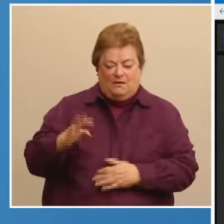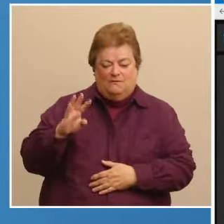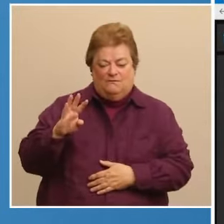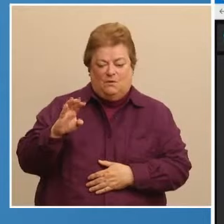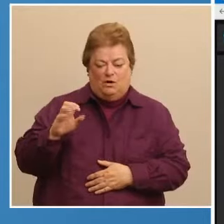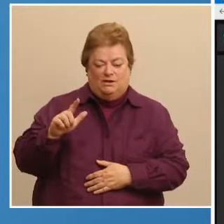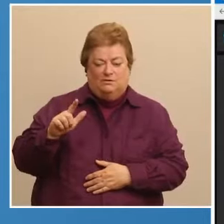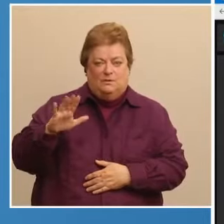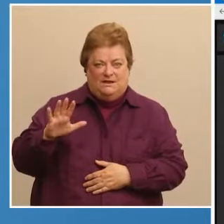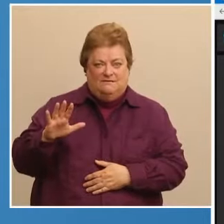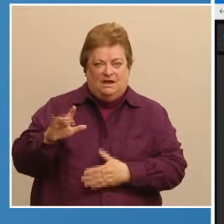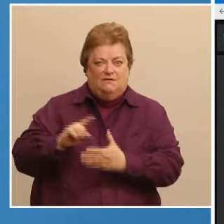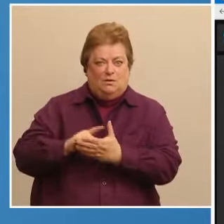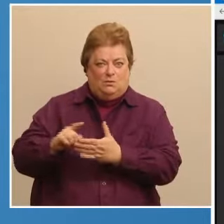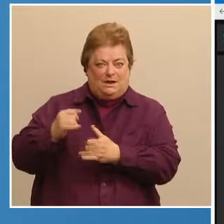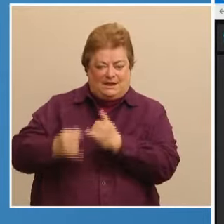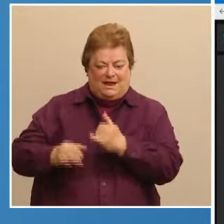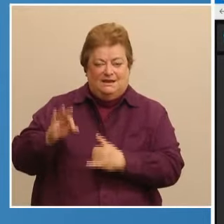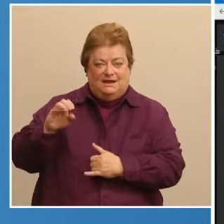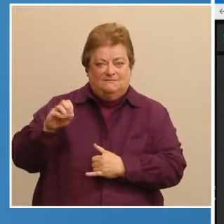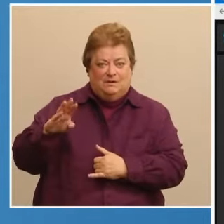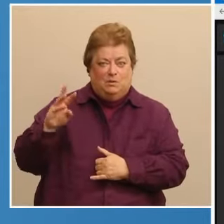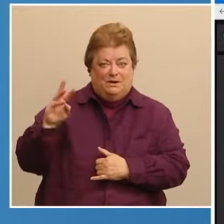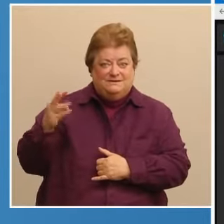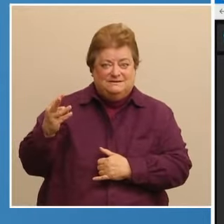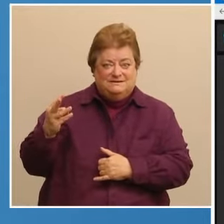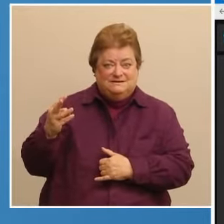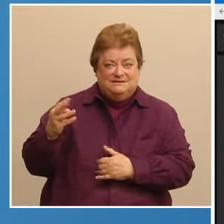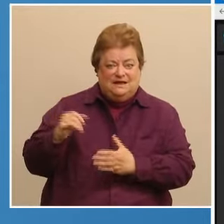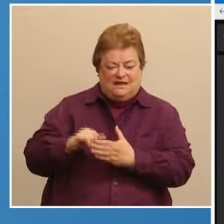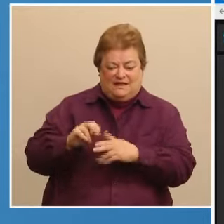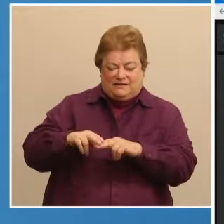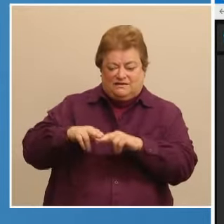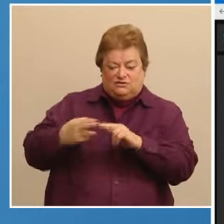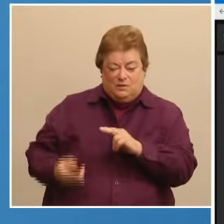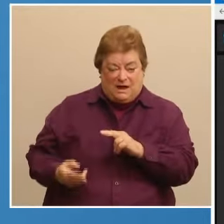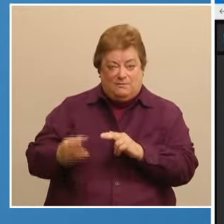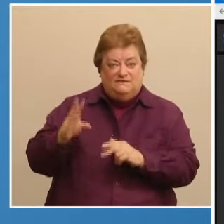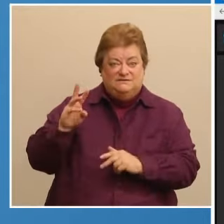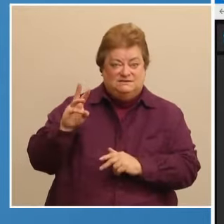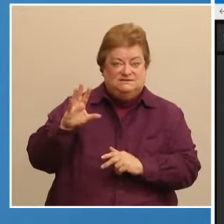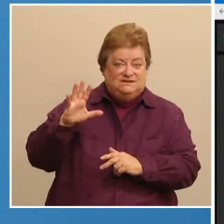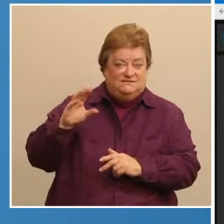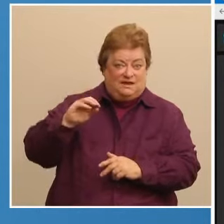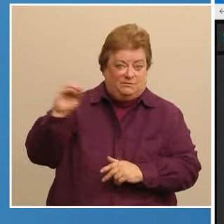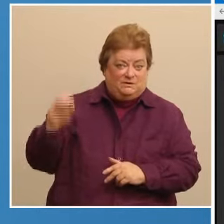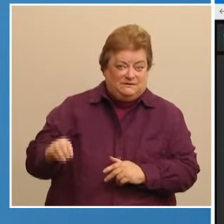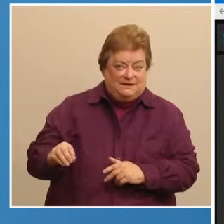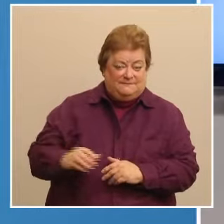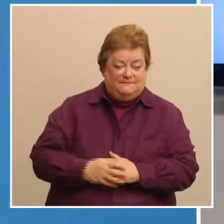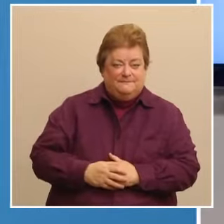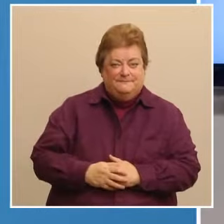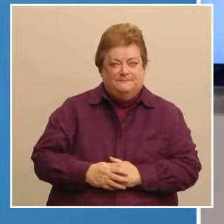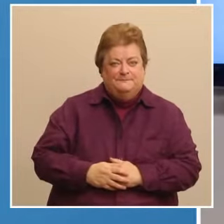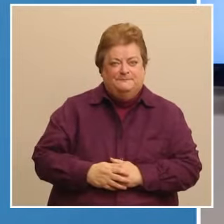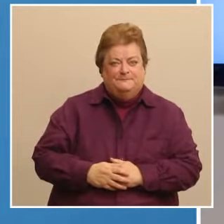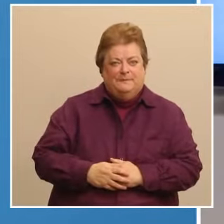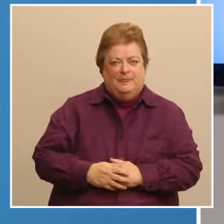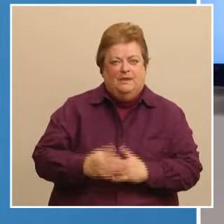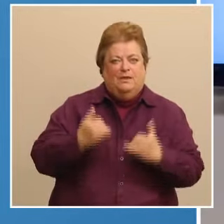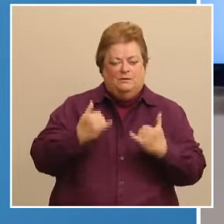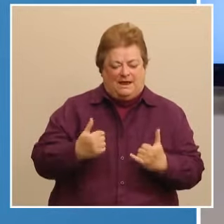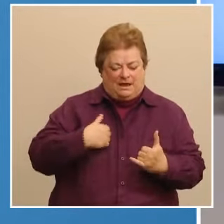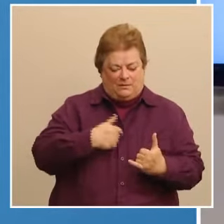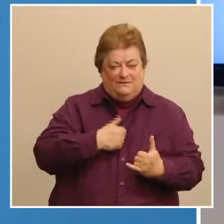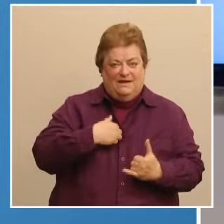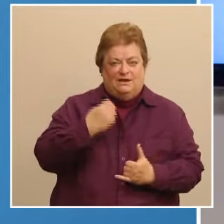425 the week ending February 6th. This is a drop of nearly 65%. We have